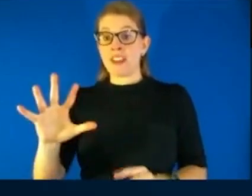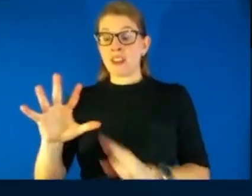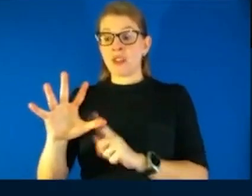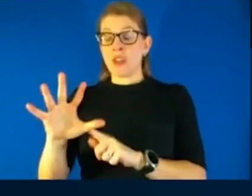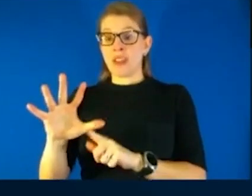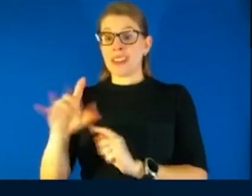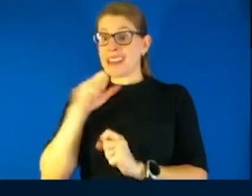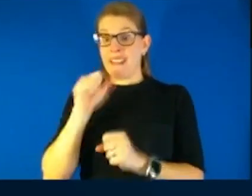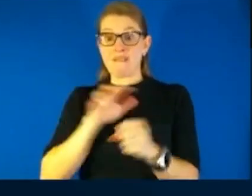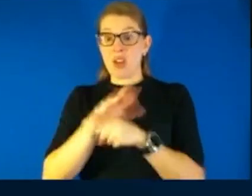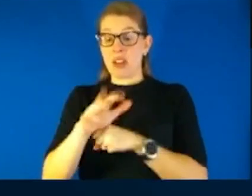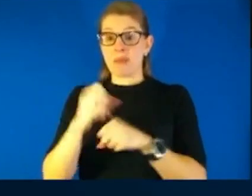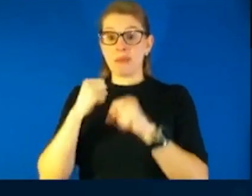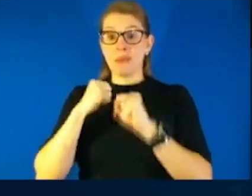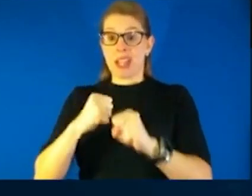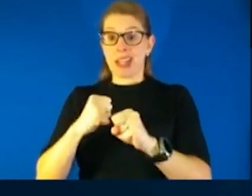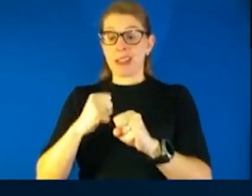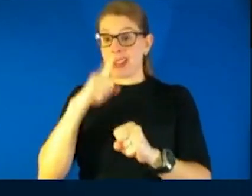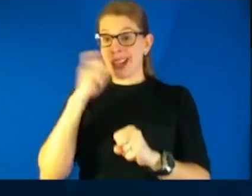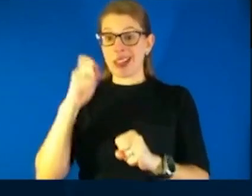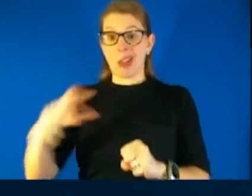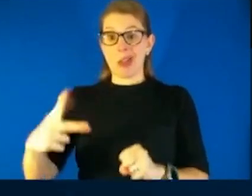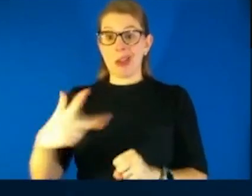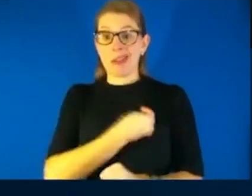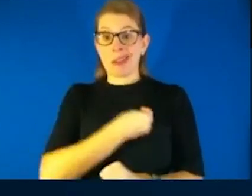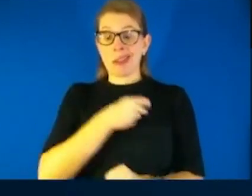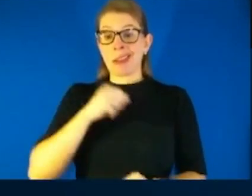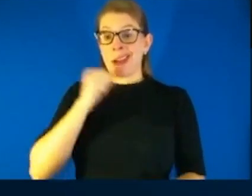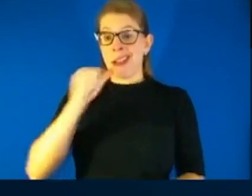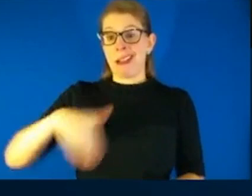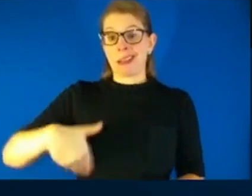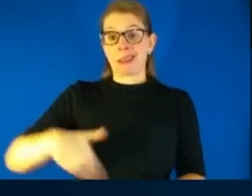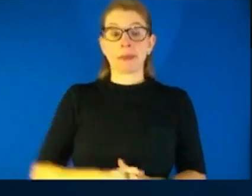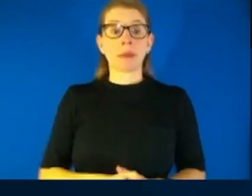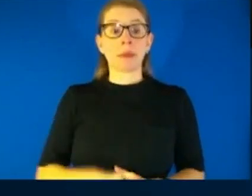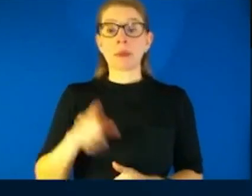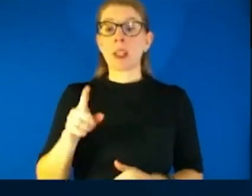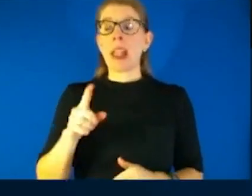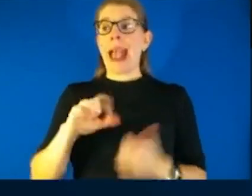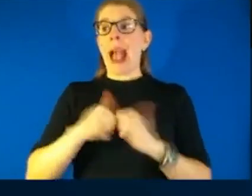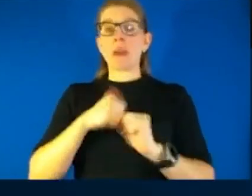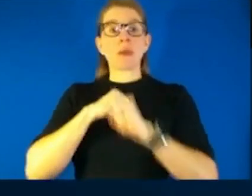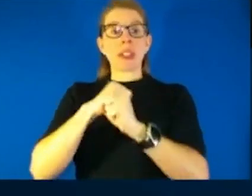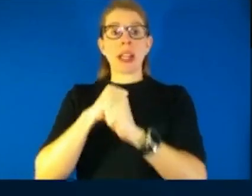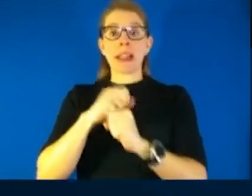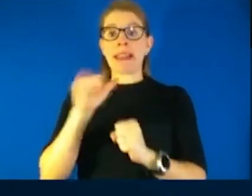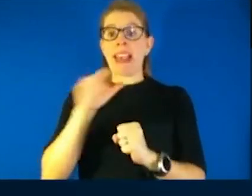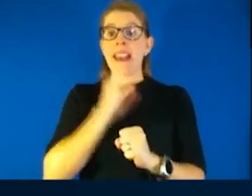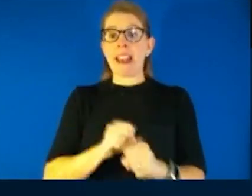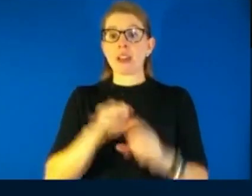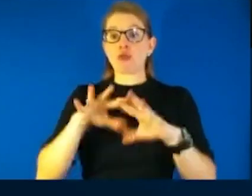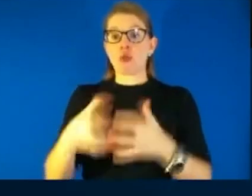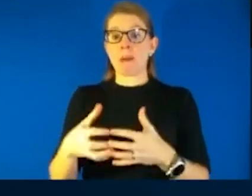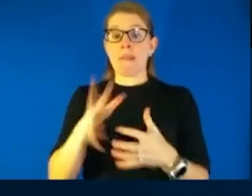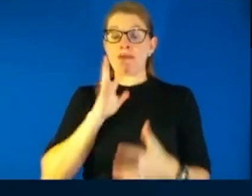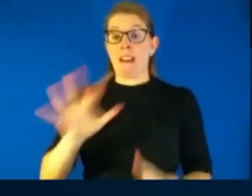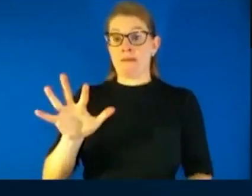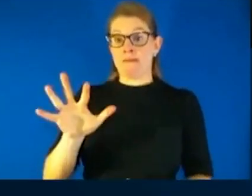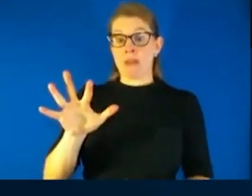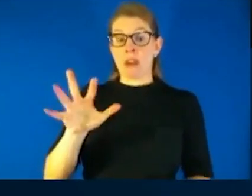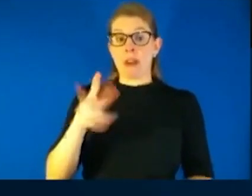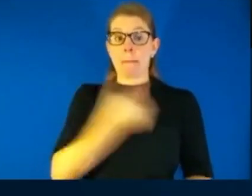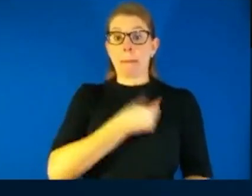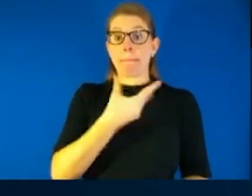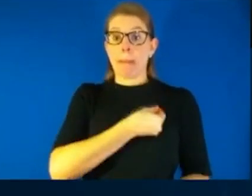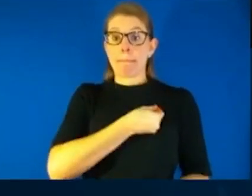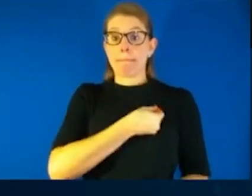like. So what do you do to protect that age group? Do you feel like if a 5-year-old is shot twice, that they're